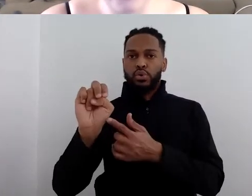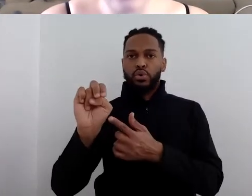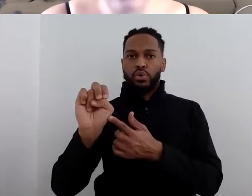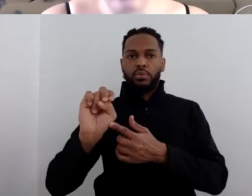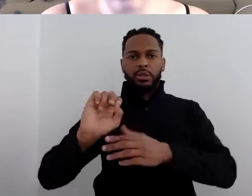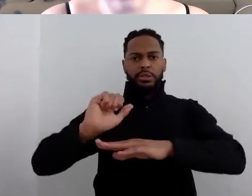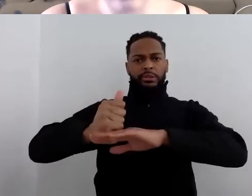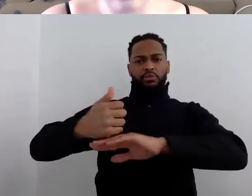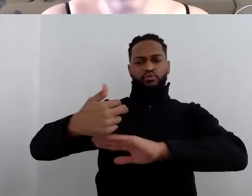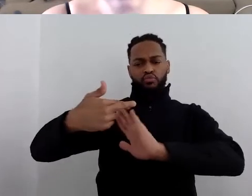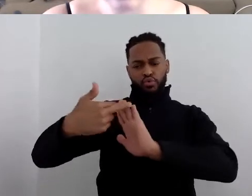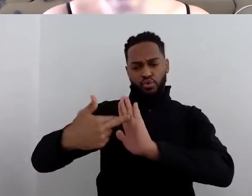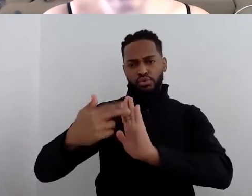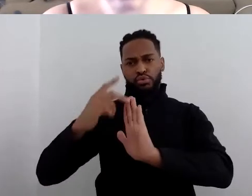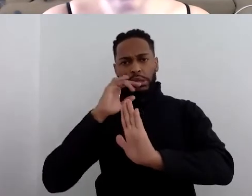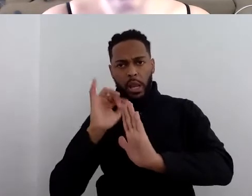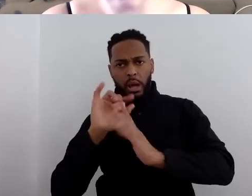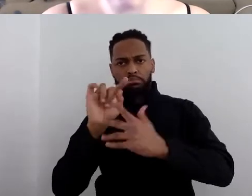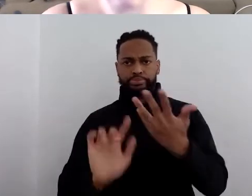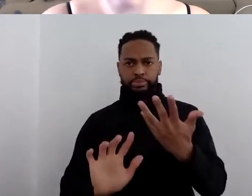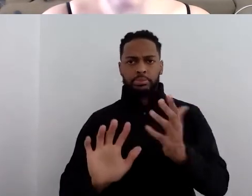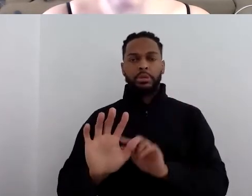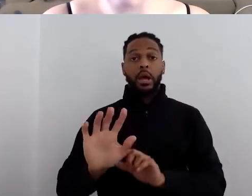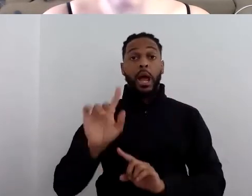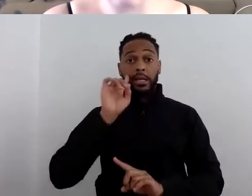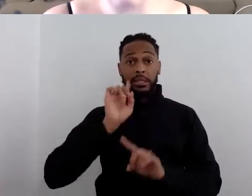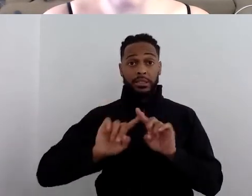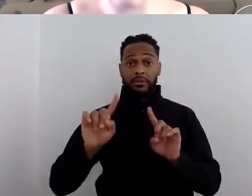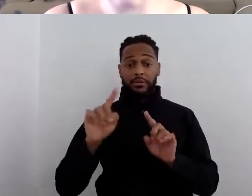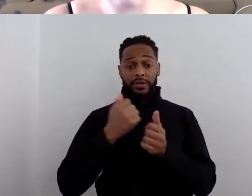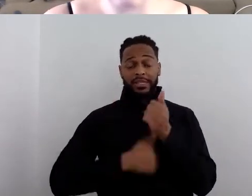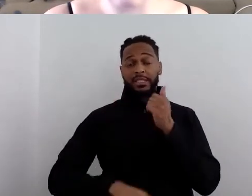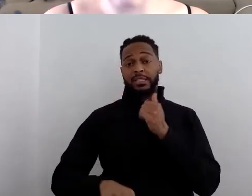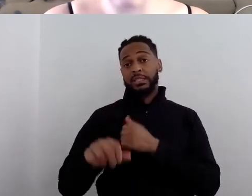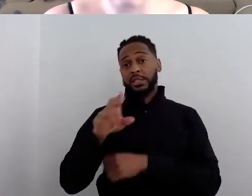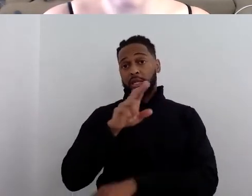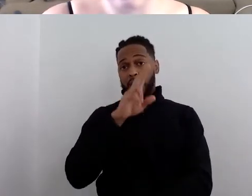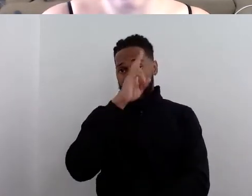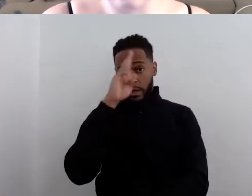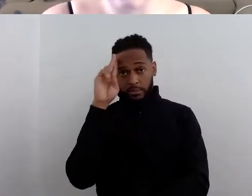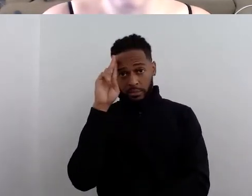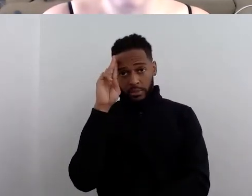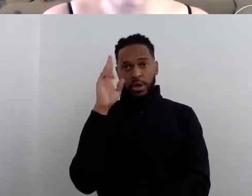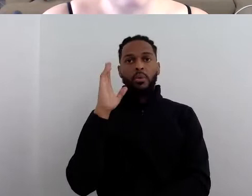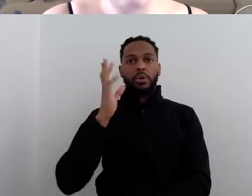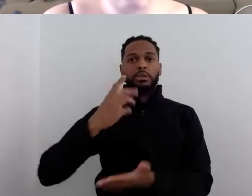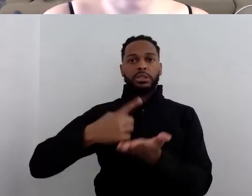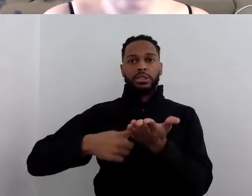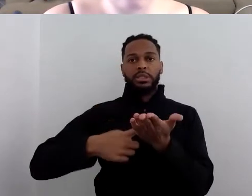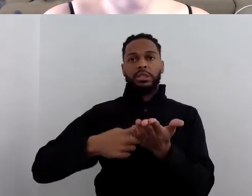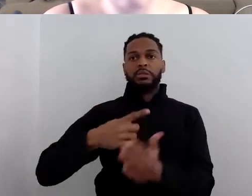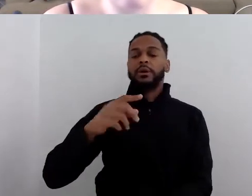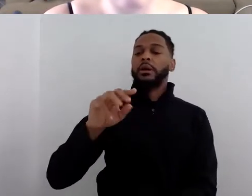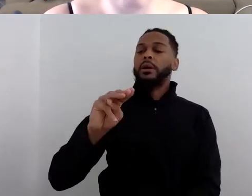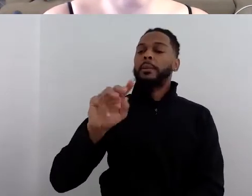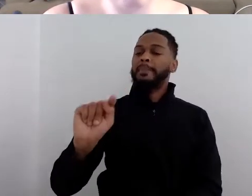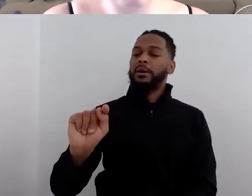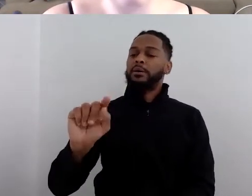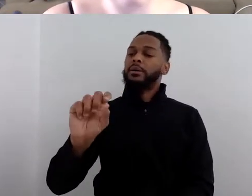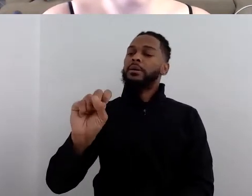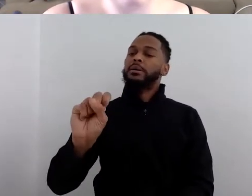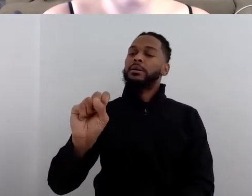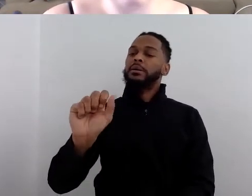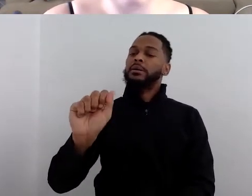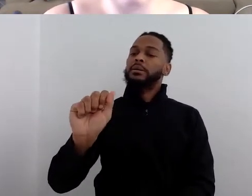bit from hospital to hospital. So I'll speak about Mount Sinai, a little bit about the hospital, and then a little bit about, and then a lot more about outpatient.